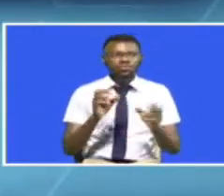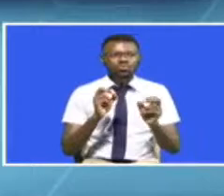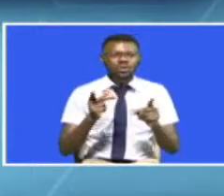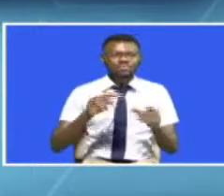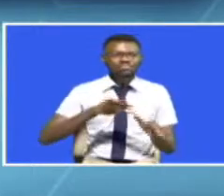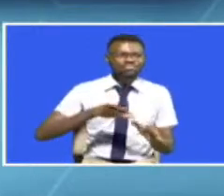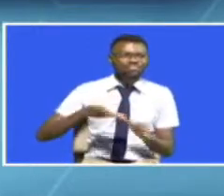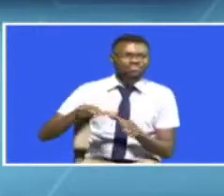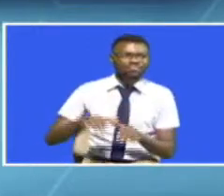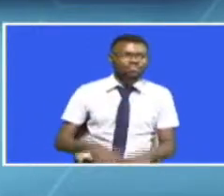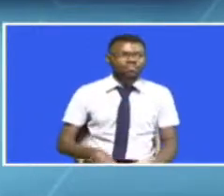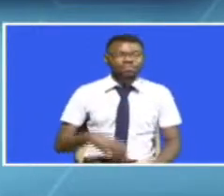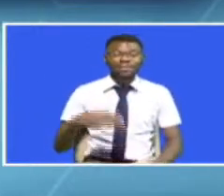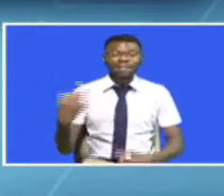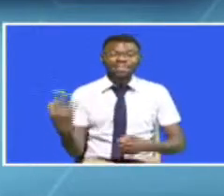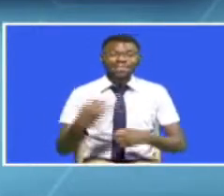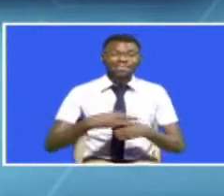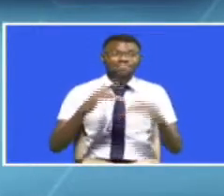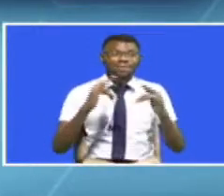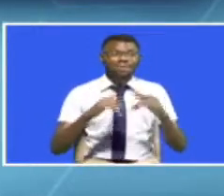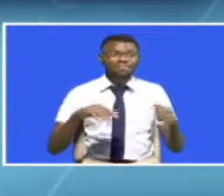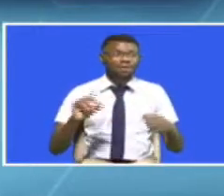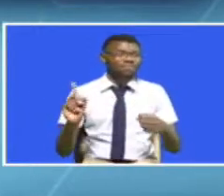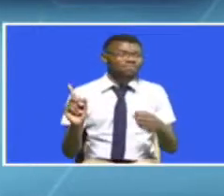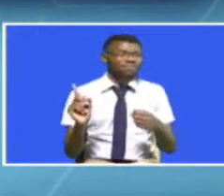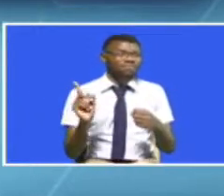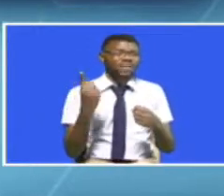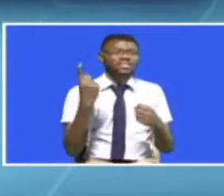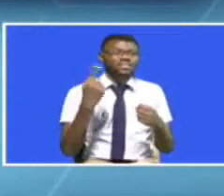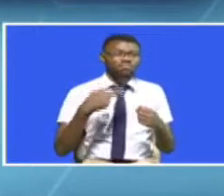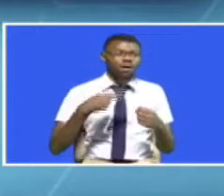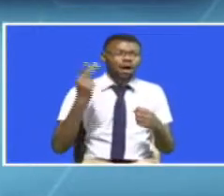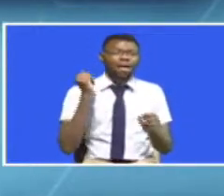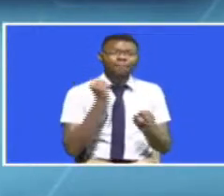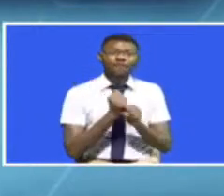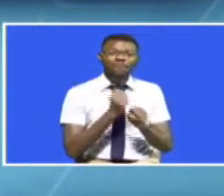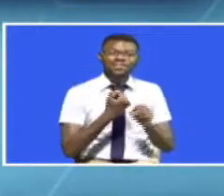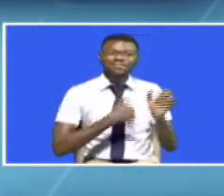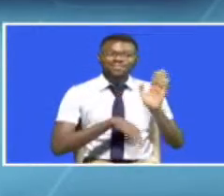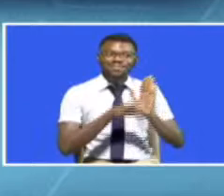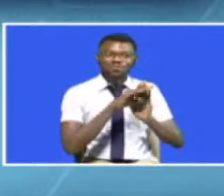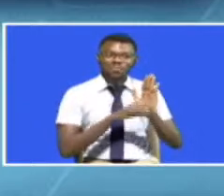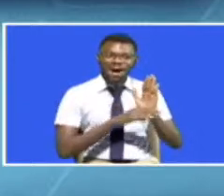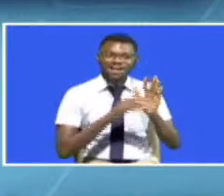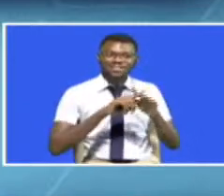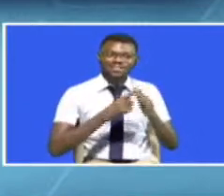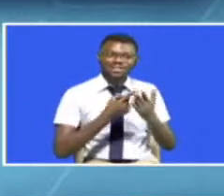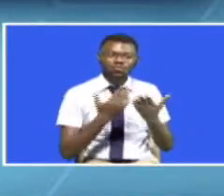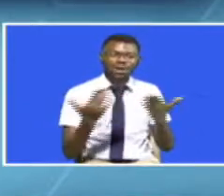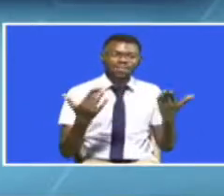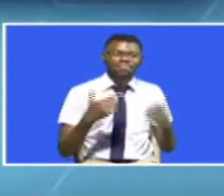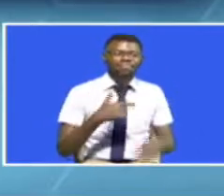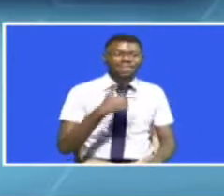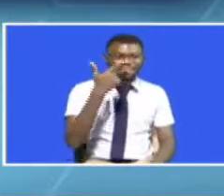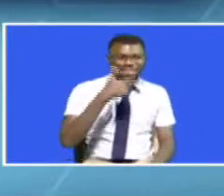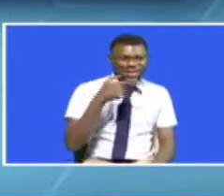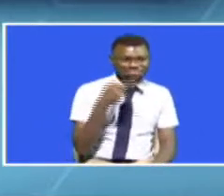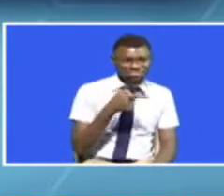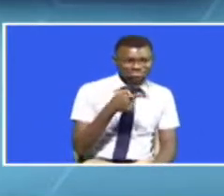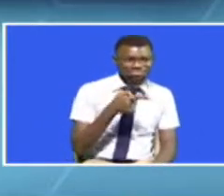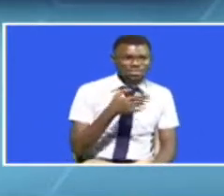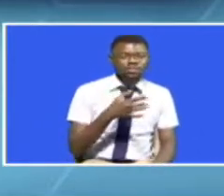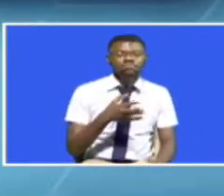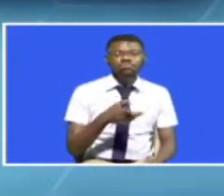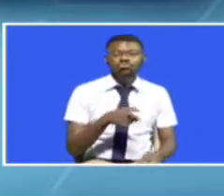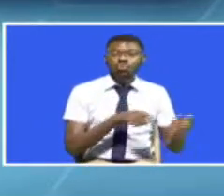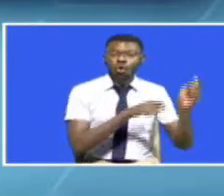in the three-day camp for the first ever Africa High Performance Program has kicked off at the Thika Greens Golf Resort in Nairobi, aiming